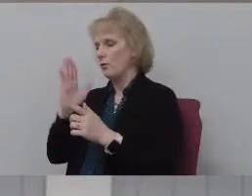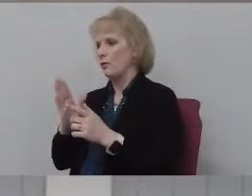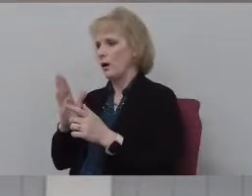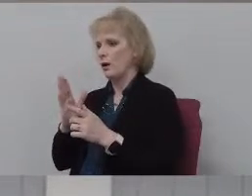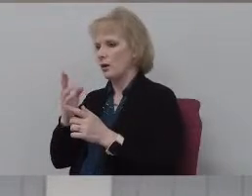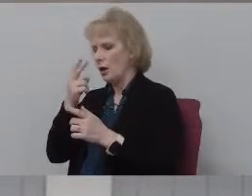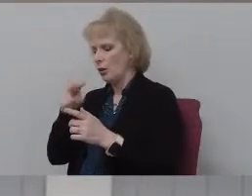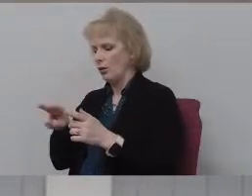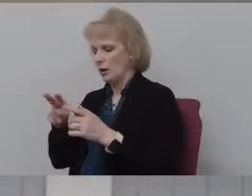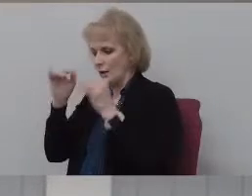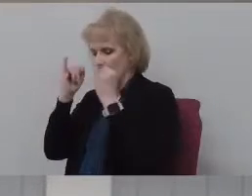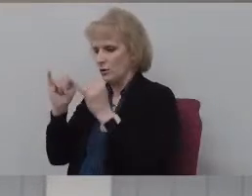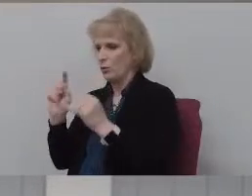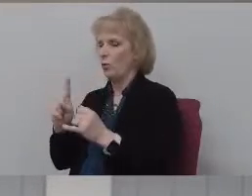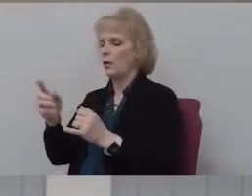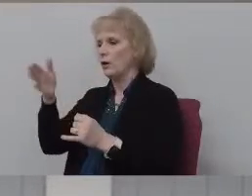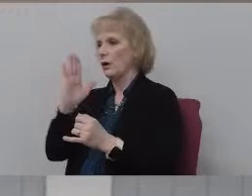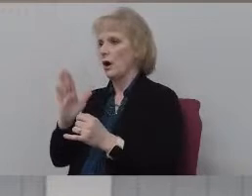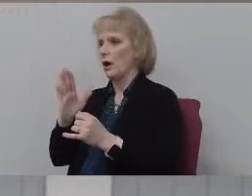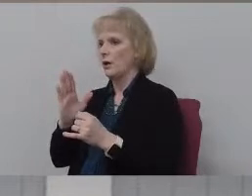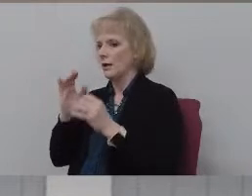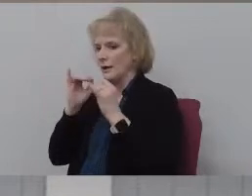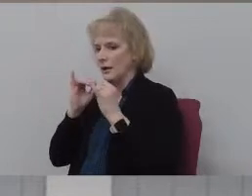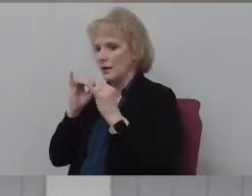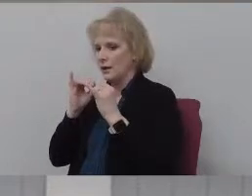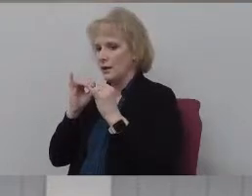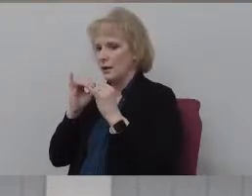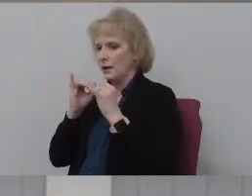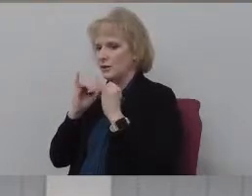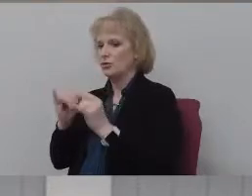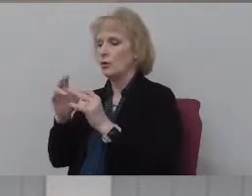God instructs a person what He would have them to do.